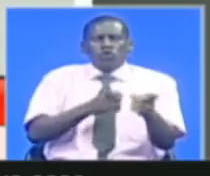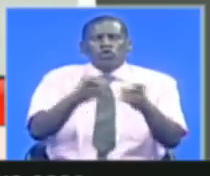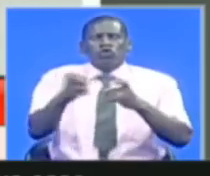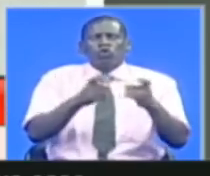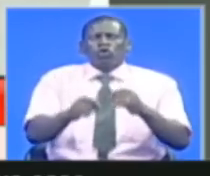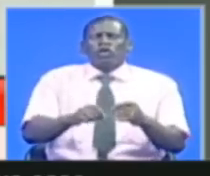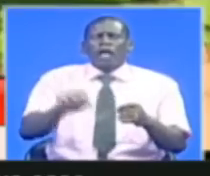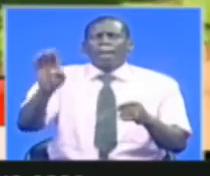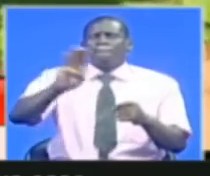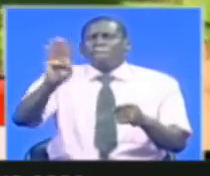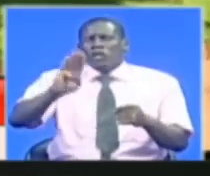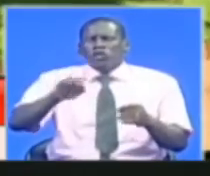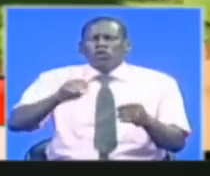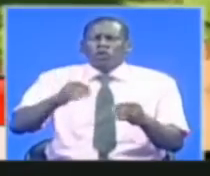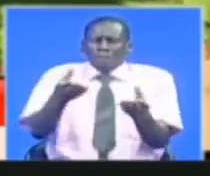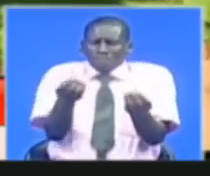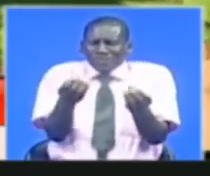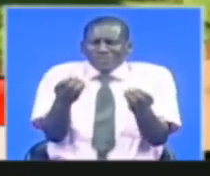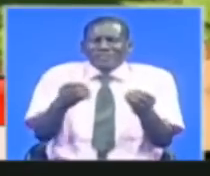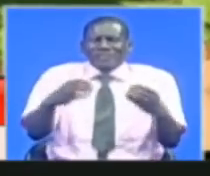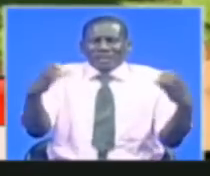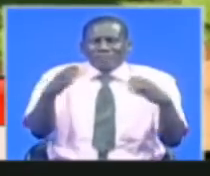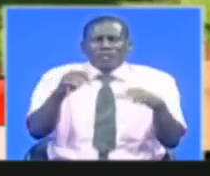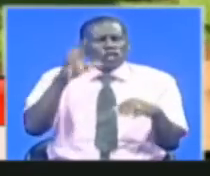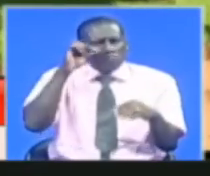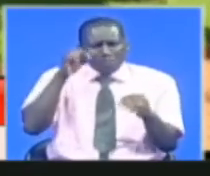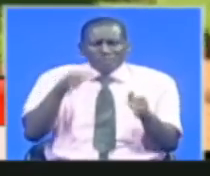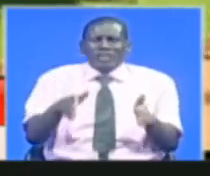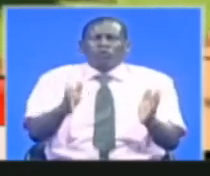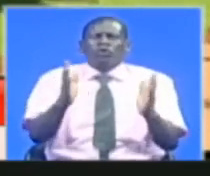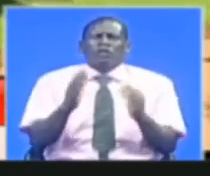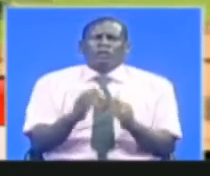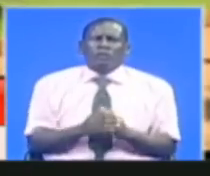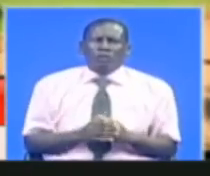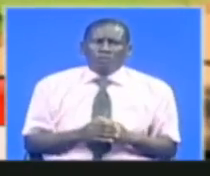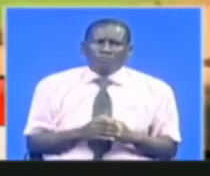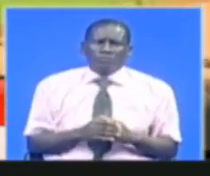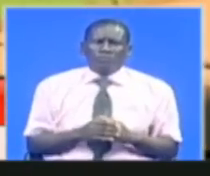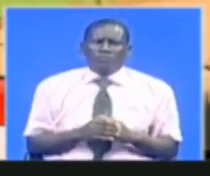mattresses business located on Mombasa Road. Steve Juma, NTV.